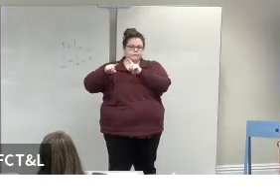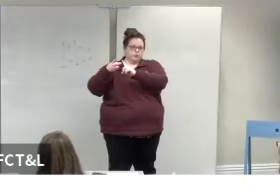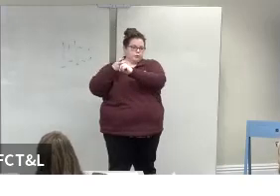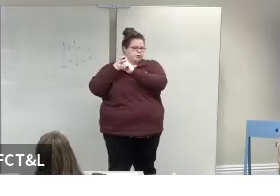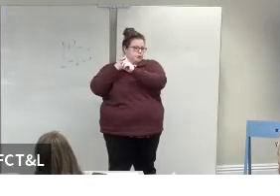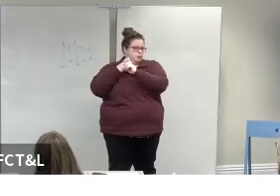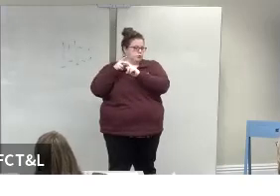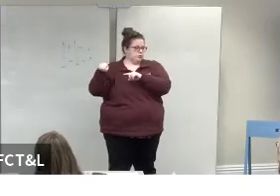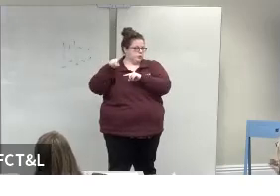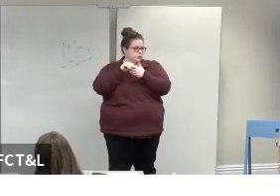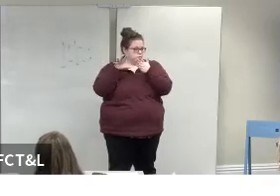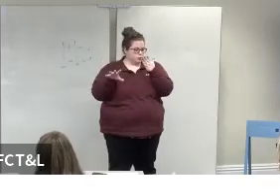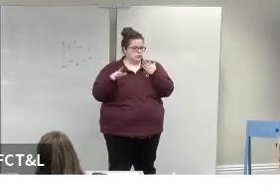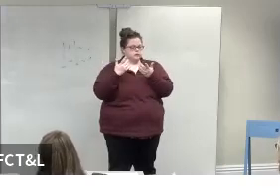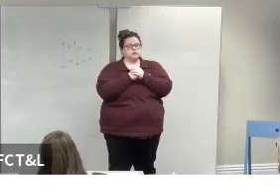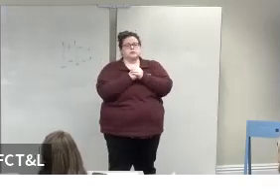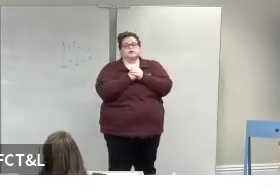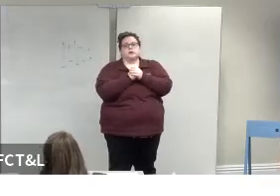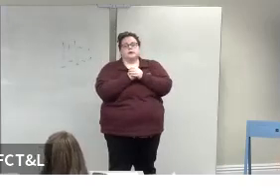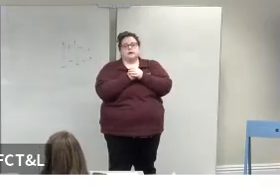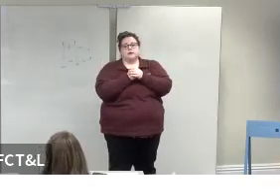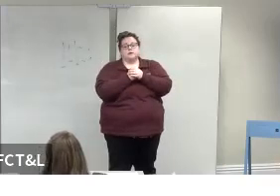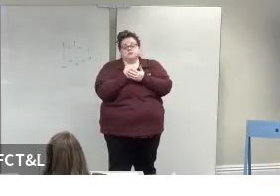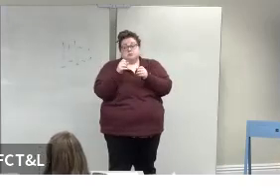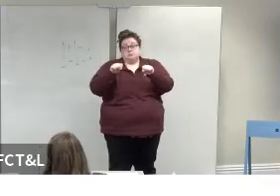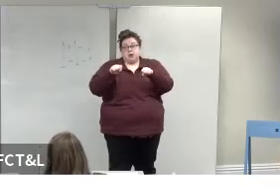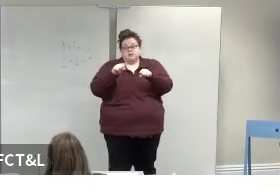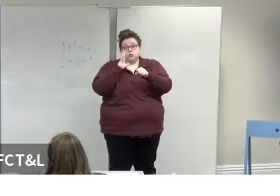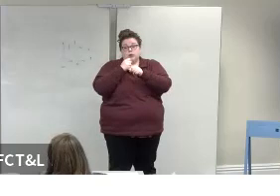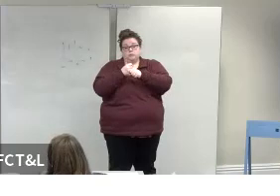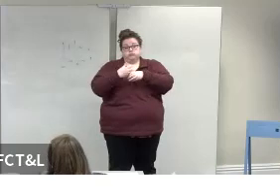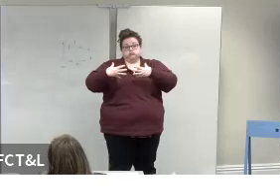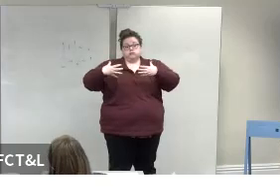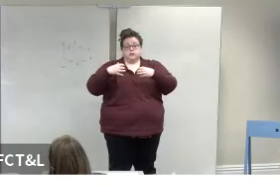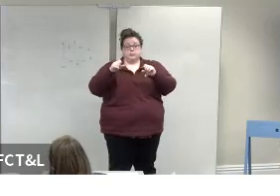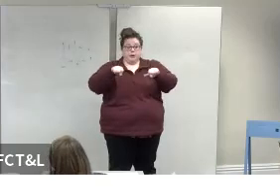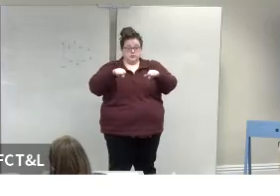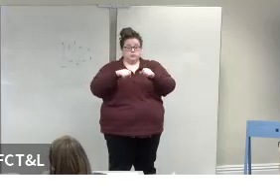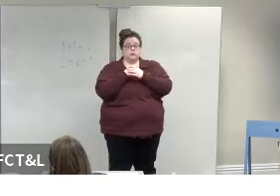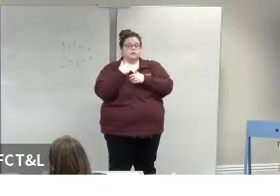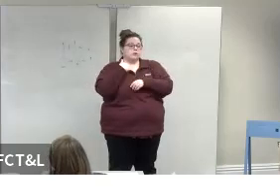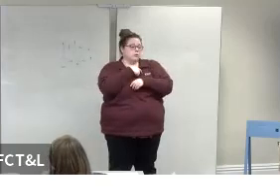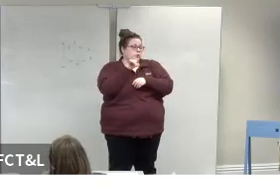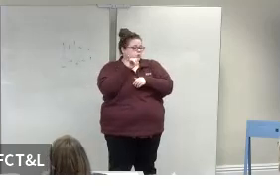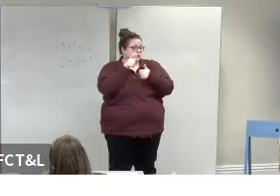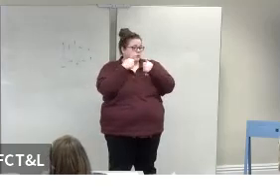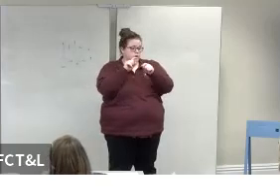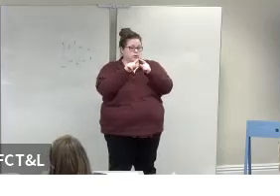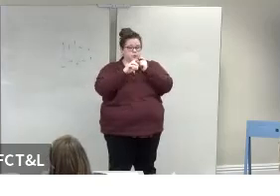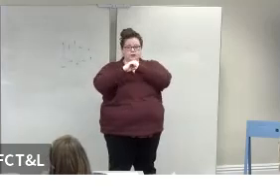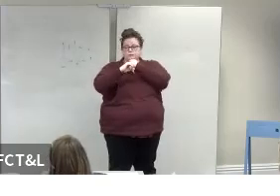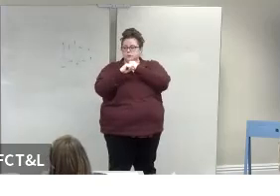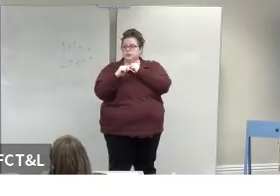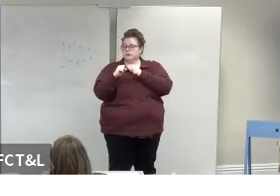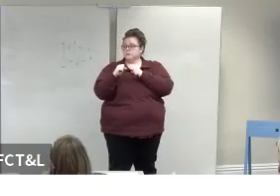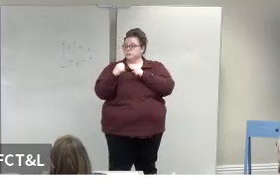this year, which is a big deal. So we're going down to do some recruitment of students there. It's possible that we will have